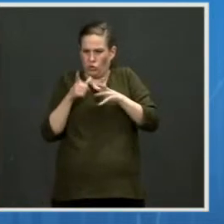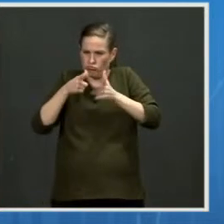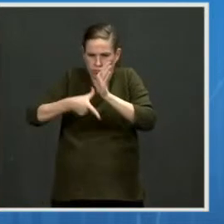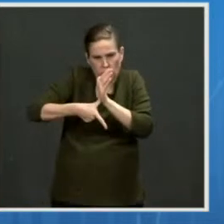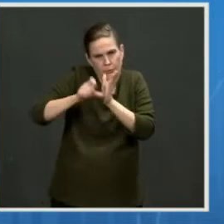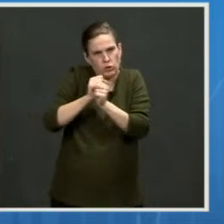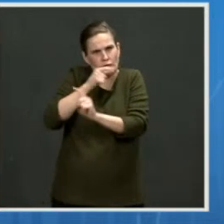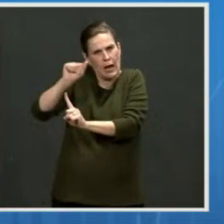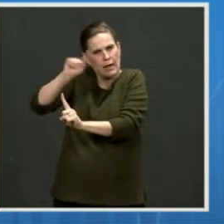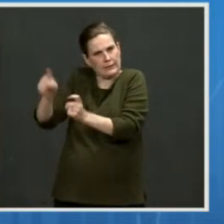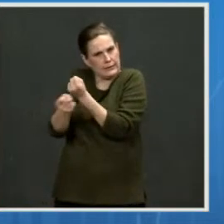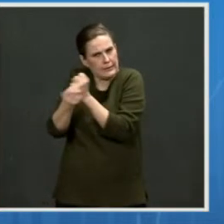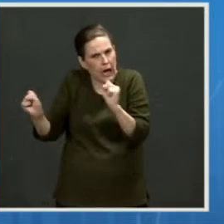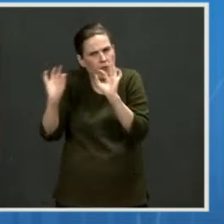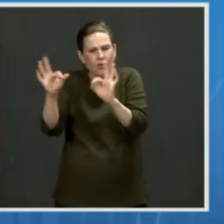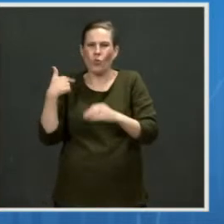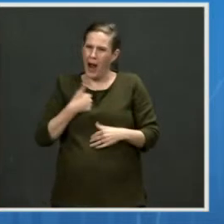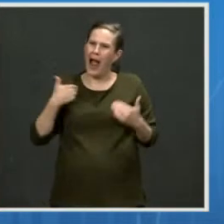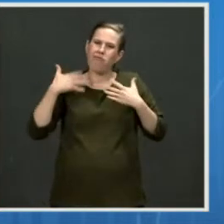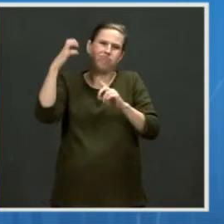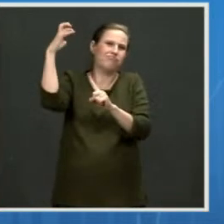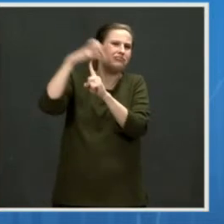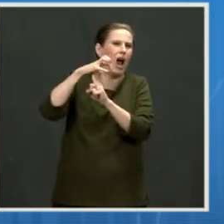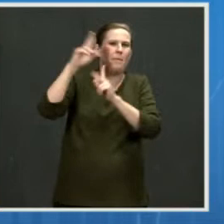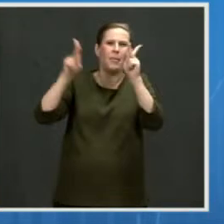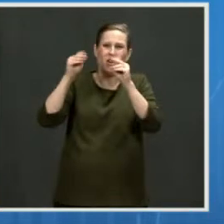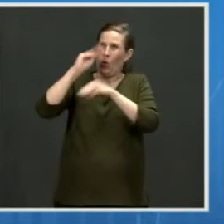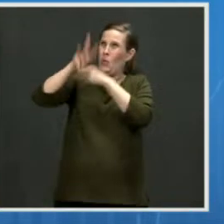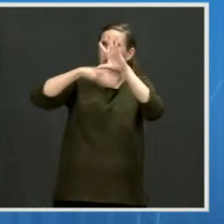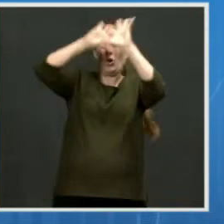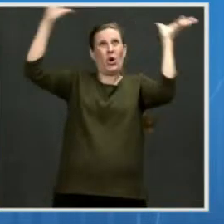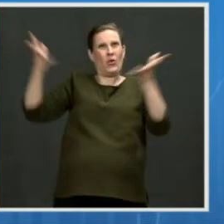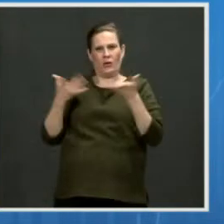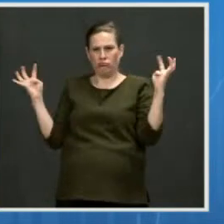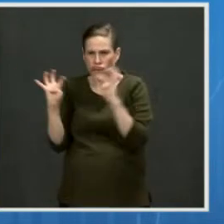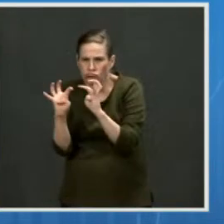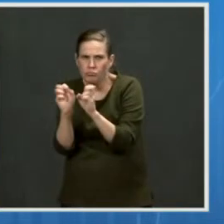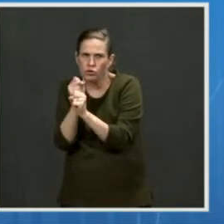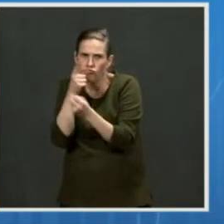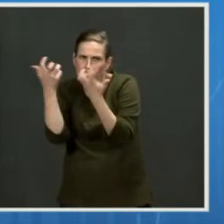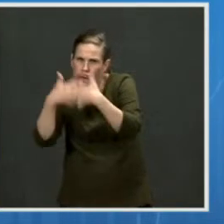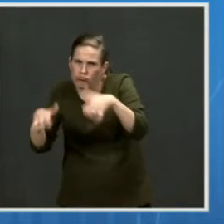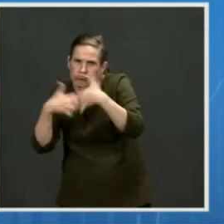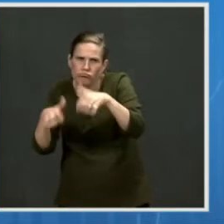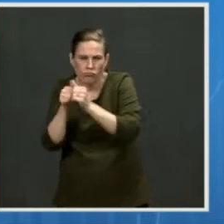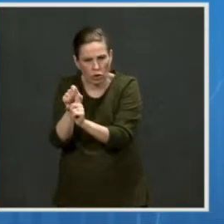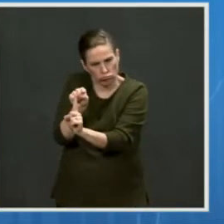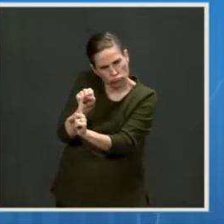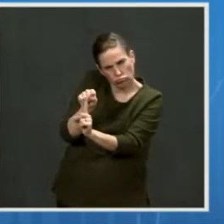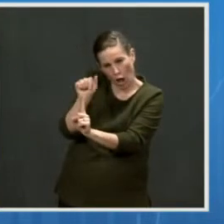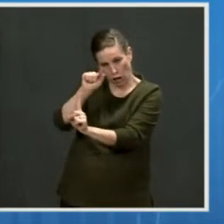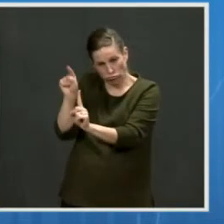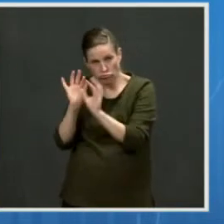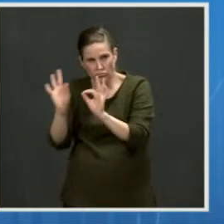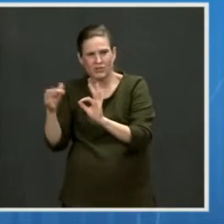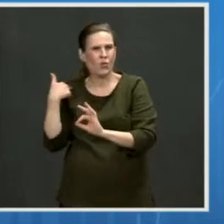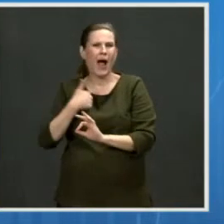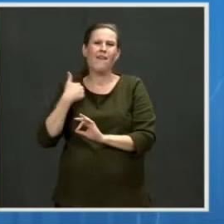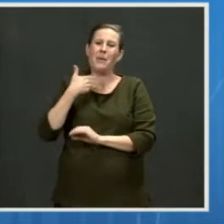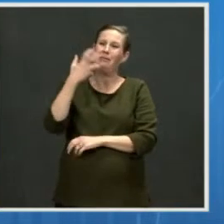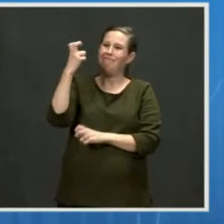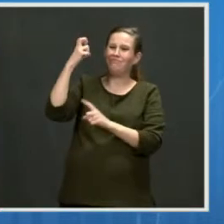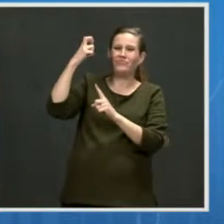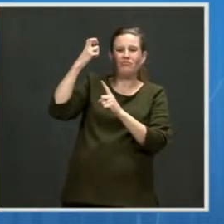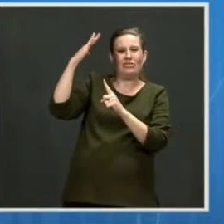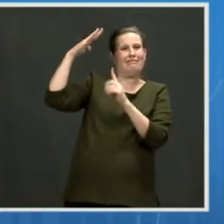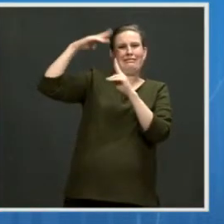these matters in the world. We'll be looking at this data, and the best scientists in the world will help people understand whatever comes